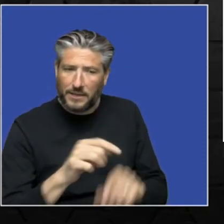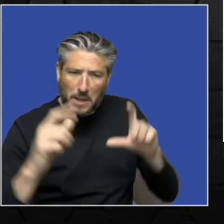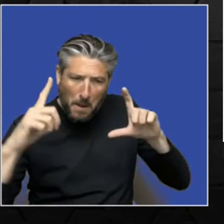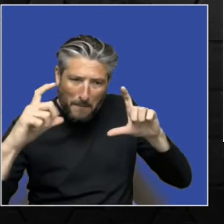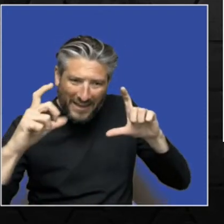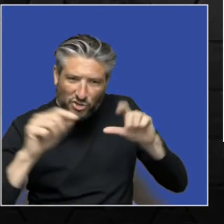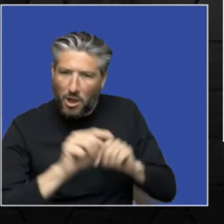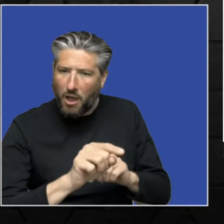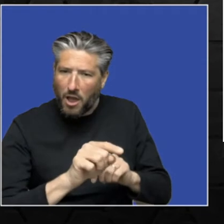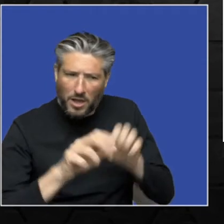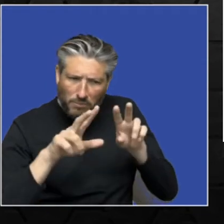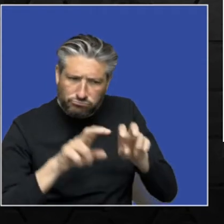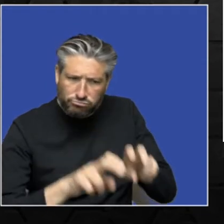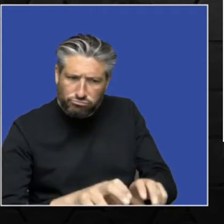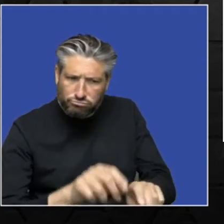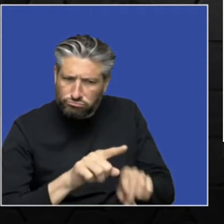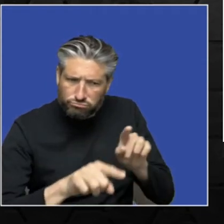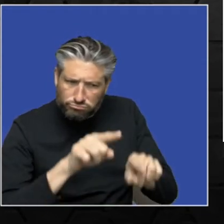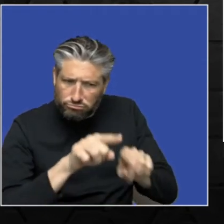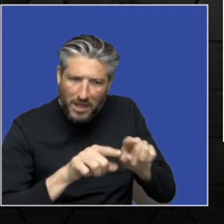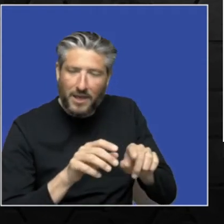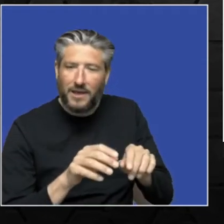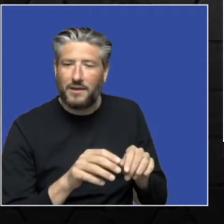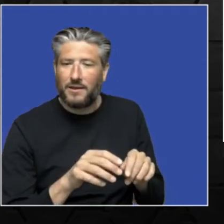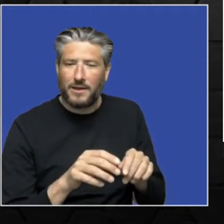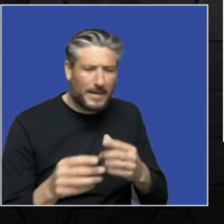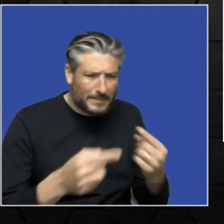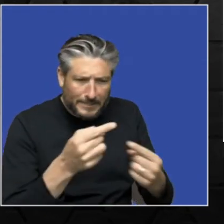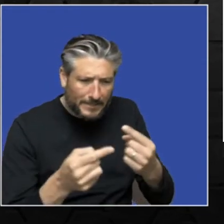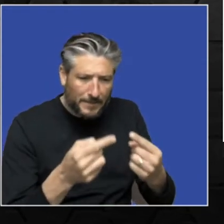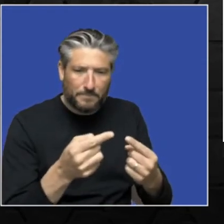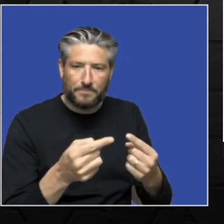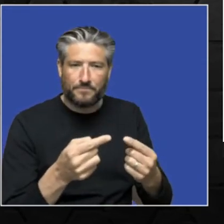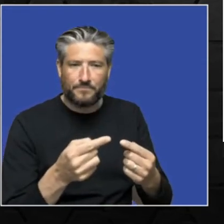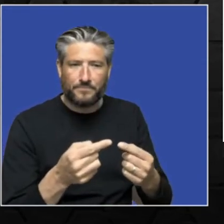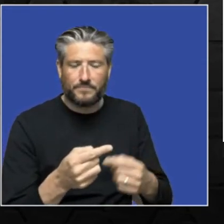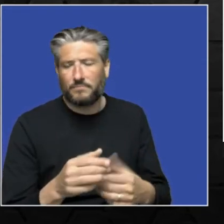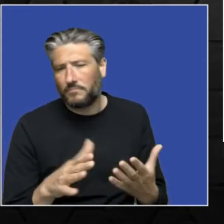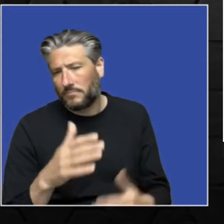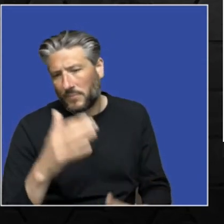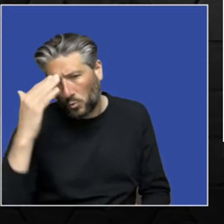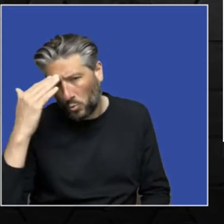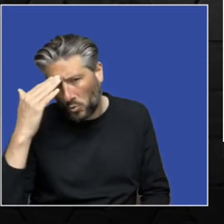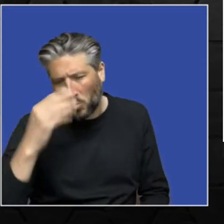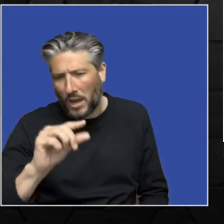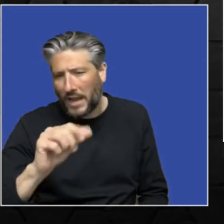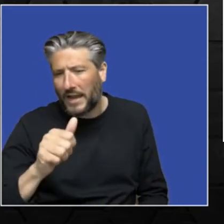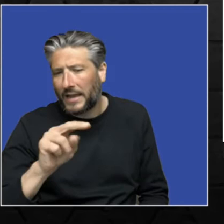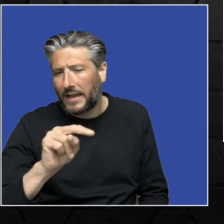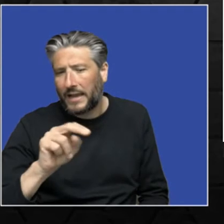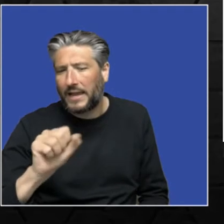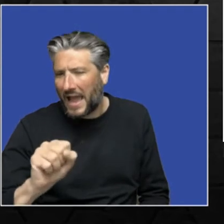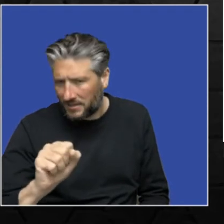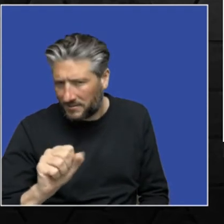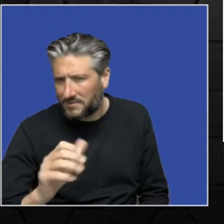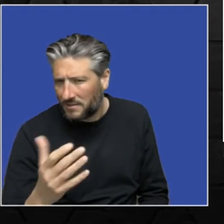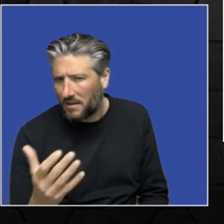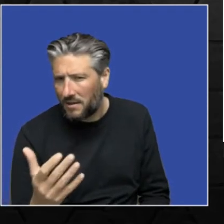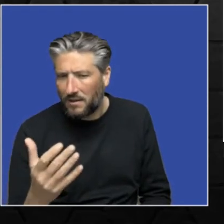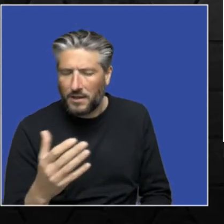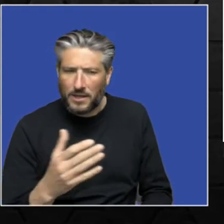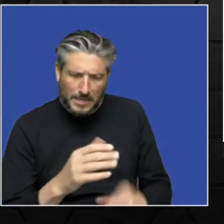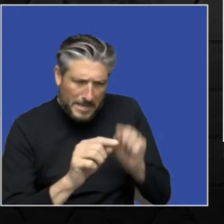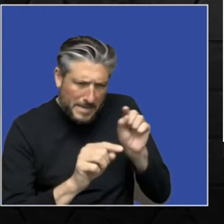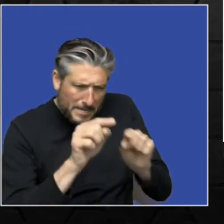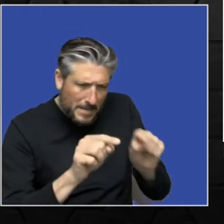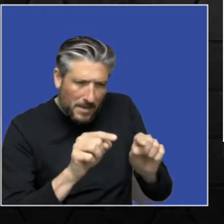thing. So it's always a challenge between, so GANs always, to try to establish the authenticity of an image, whether it's a true or